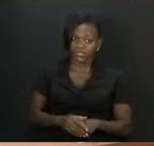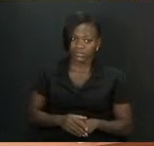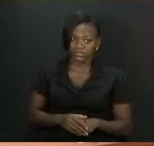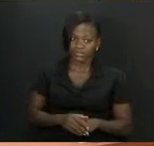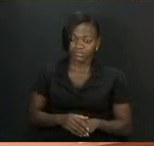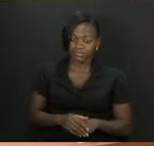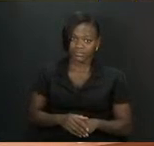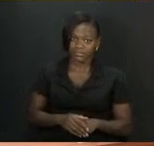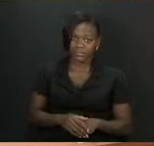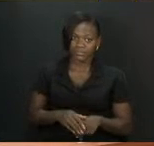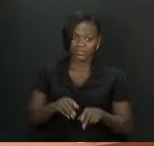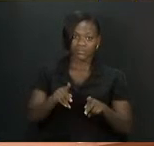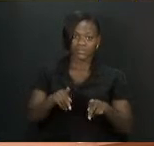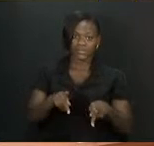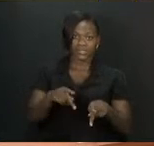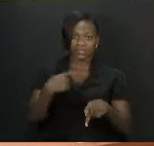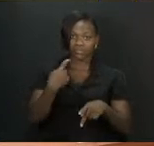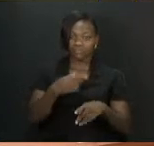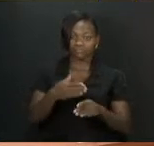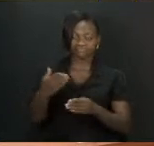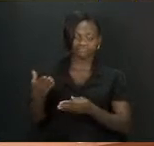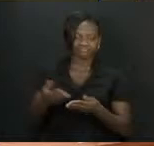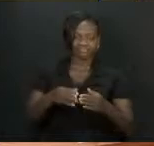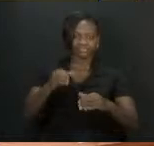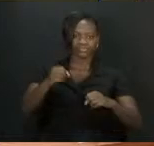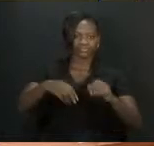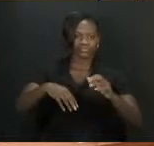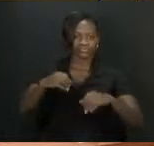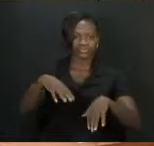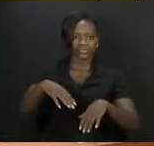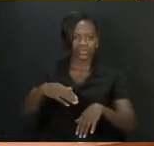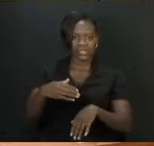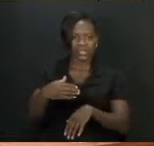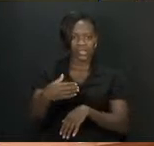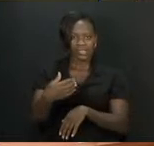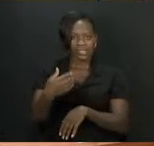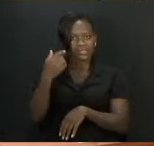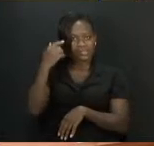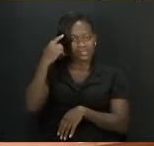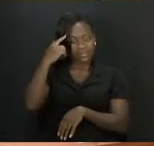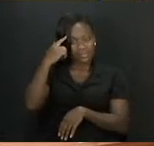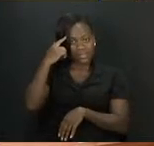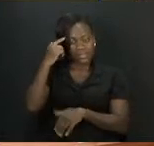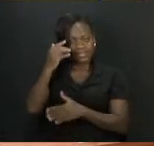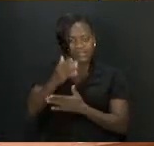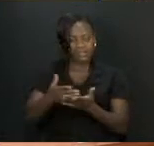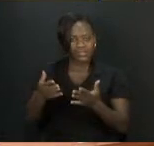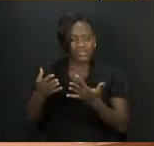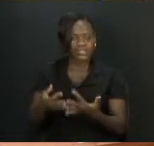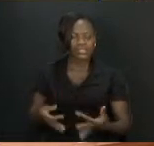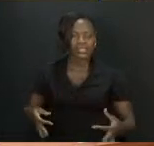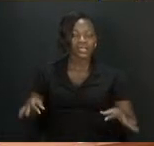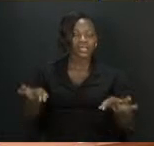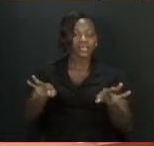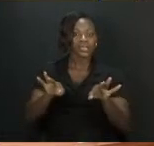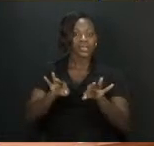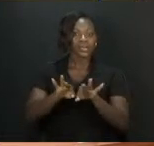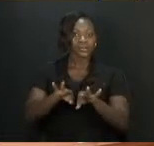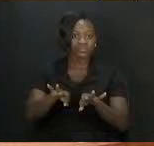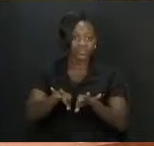made a contribution has anything of substance to